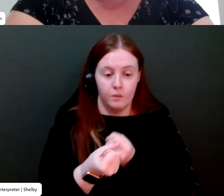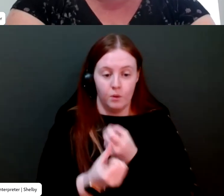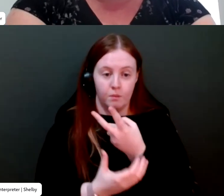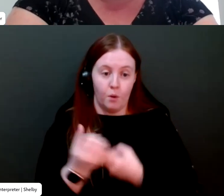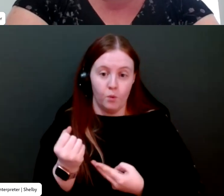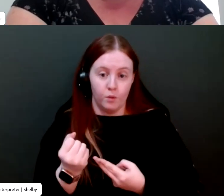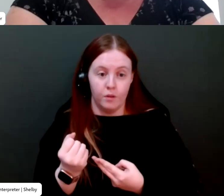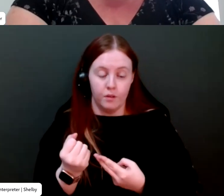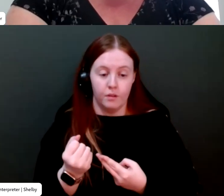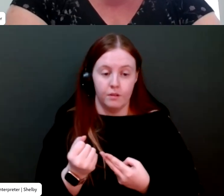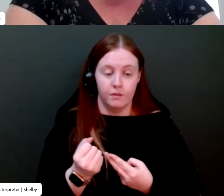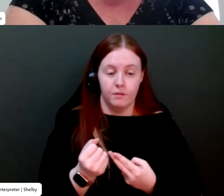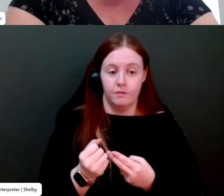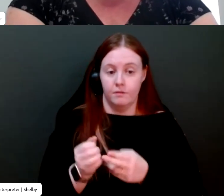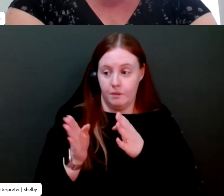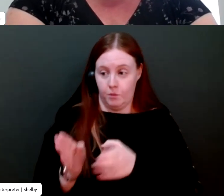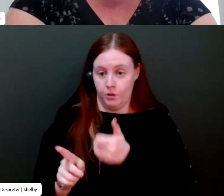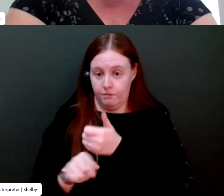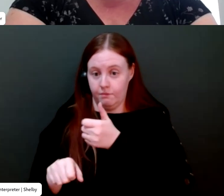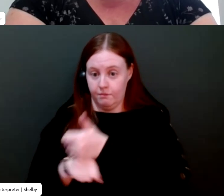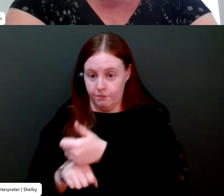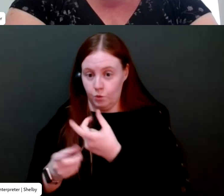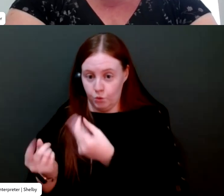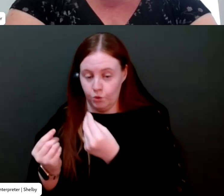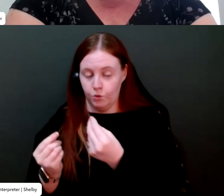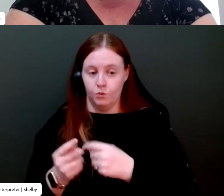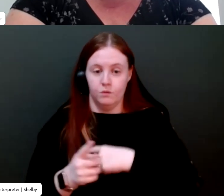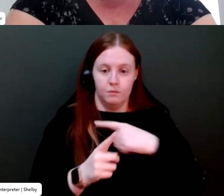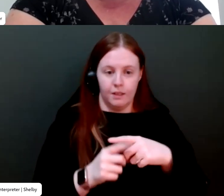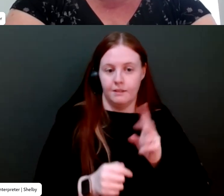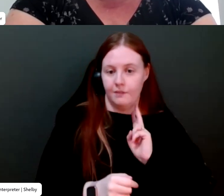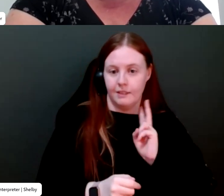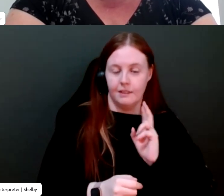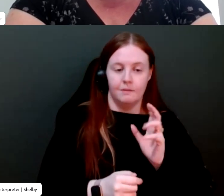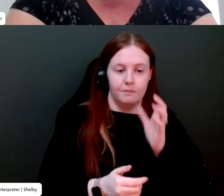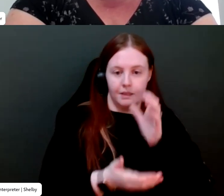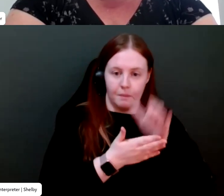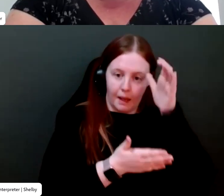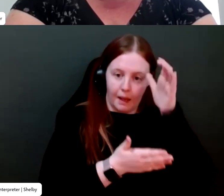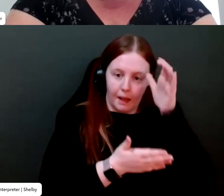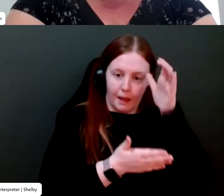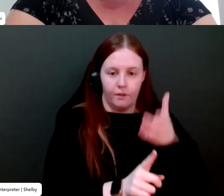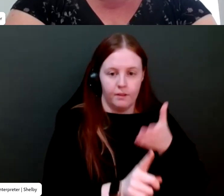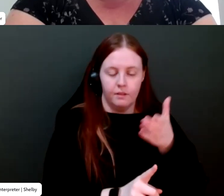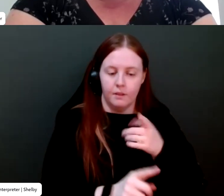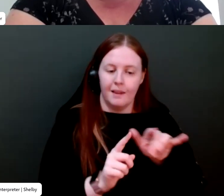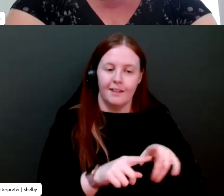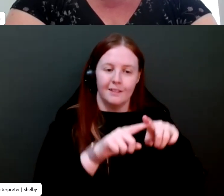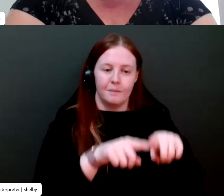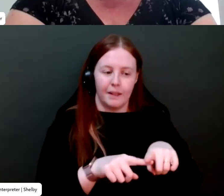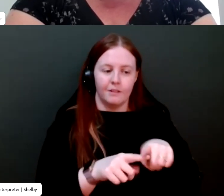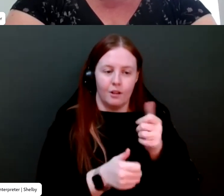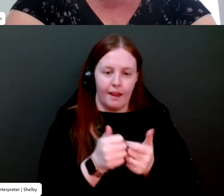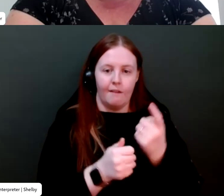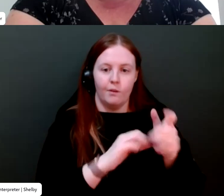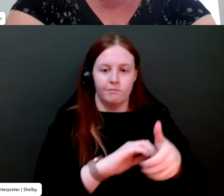accused as well as the caregiver or spouse, whoever that party might be. And that does rely on everyone kind of collaborating and working together in